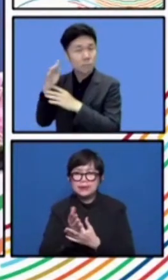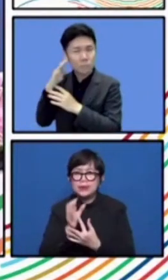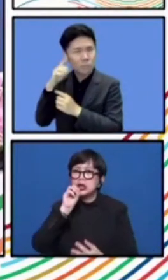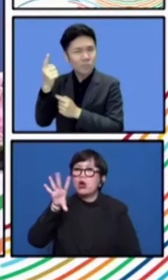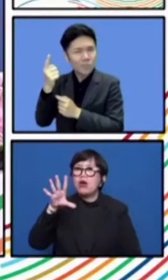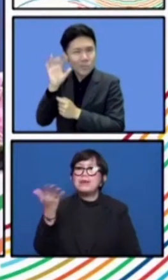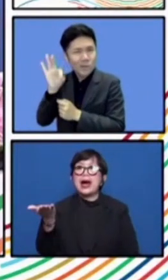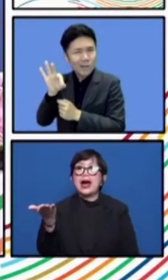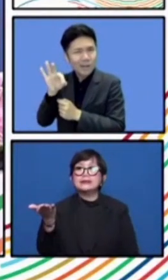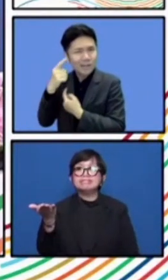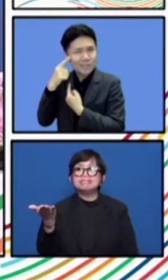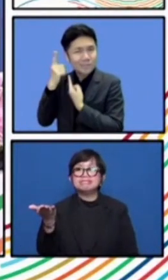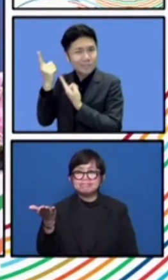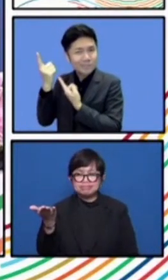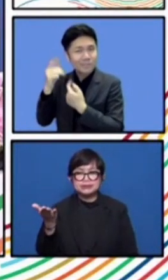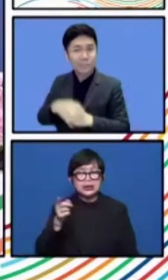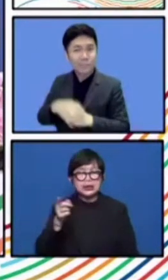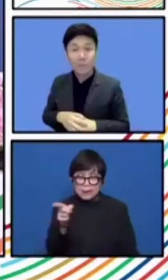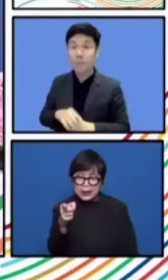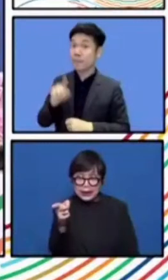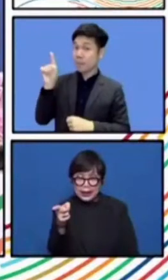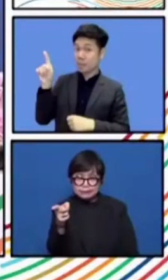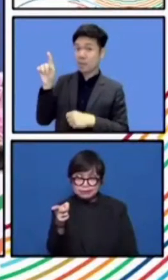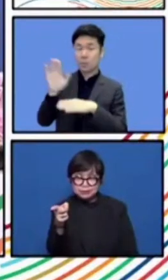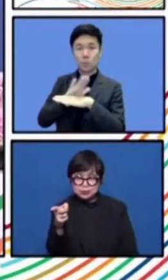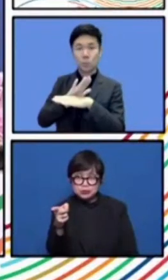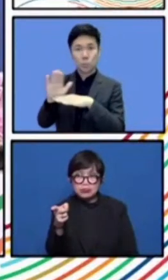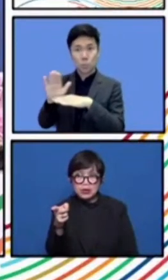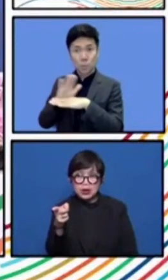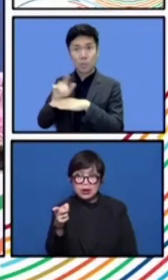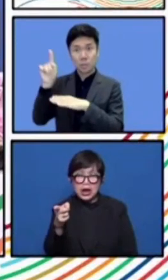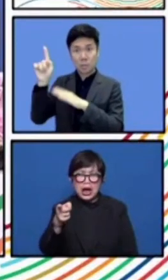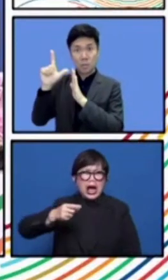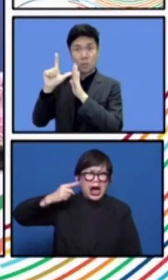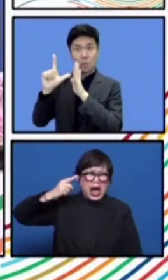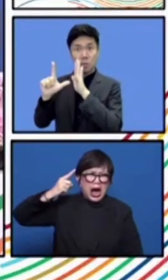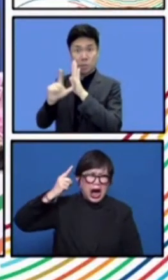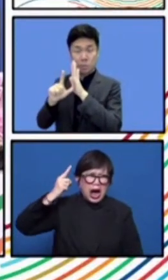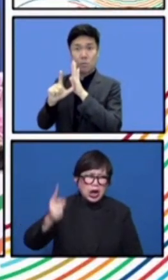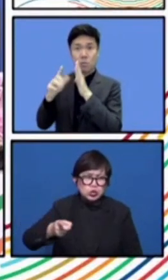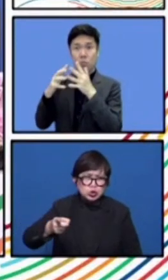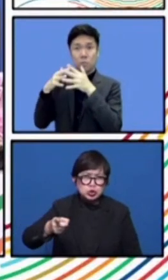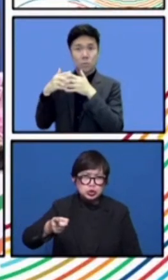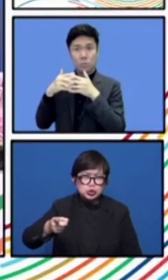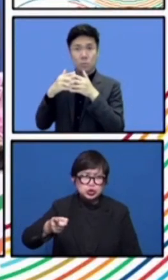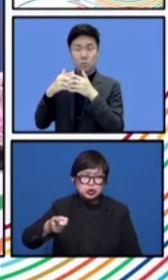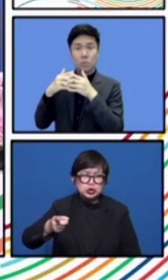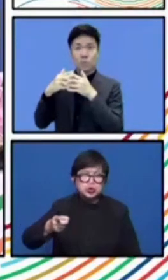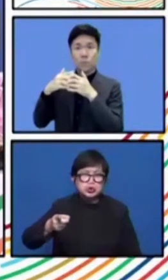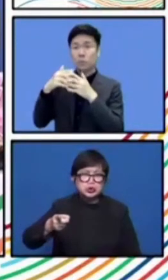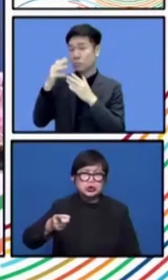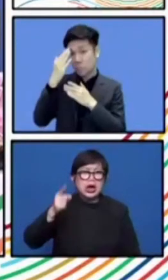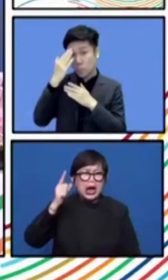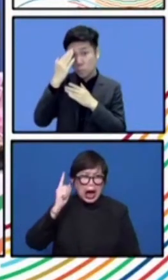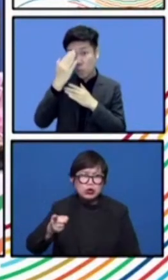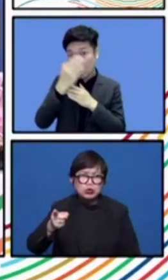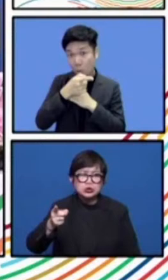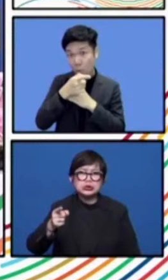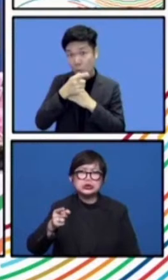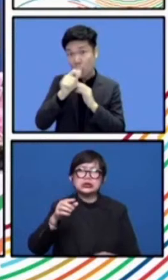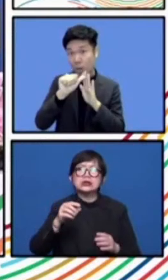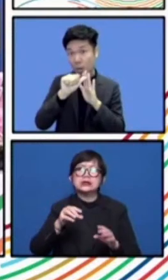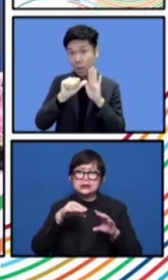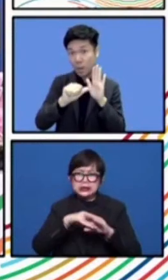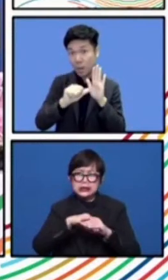are under the condition by law by U.S law you probably quite familiar with U.S access board